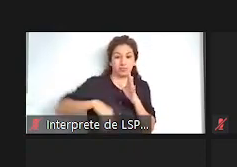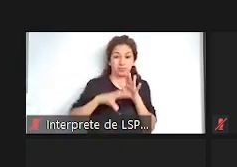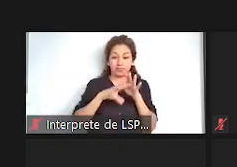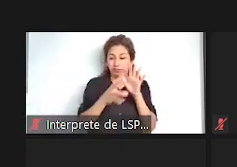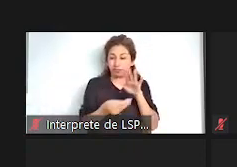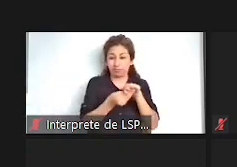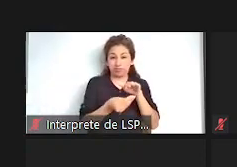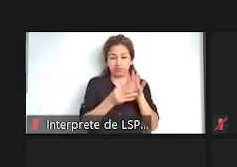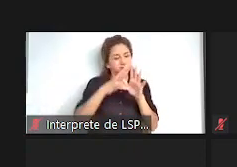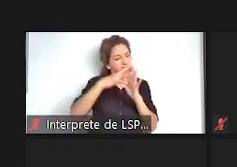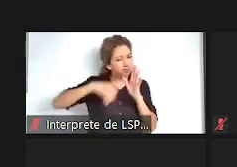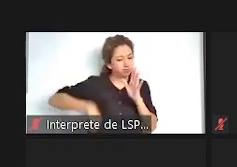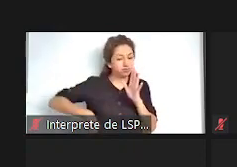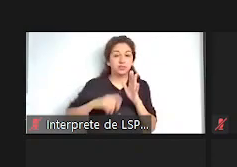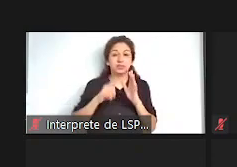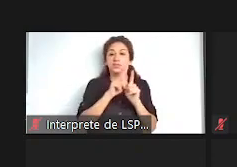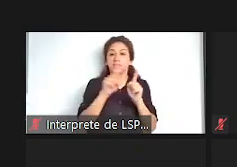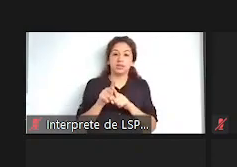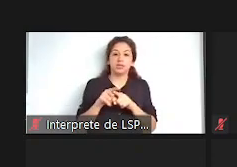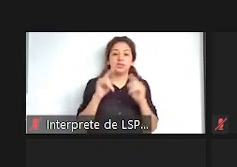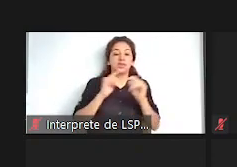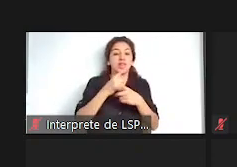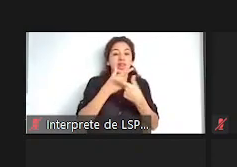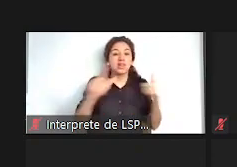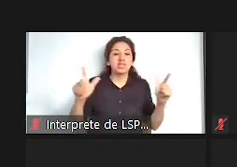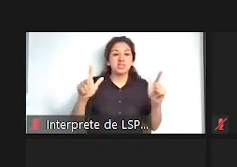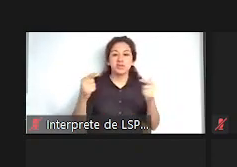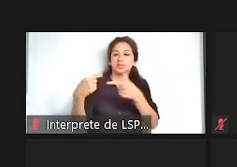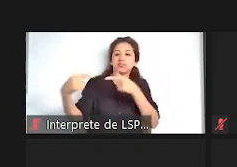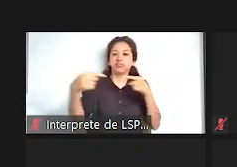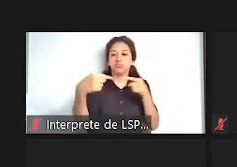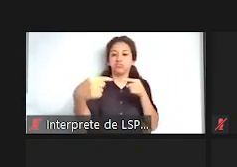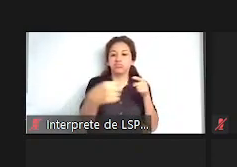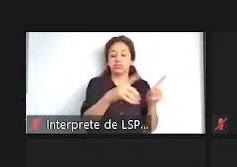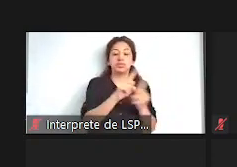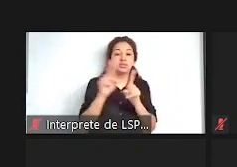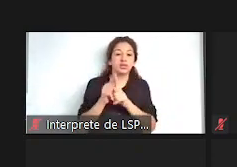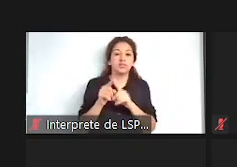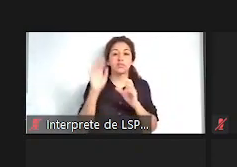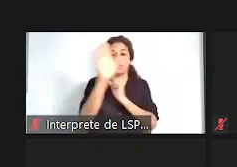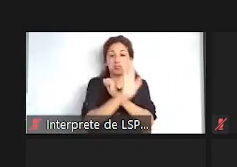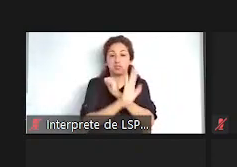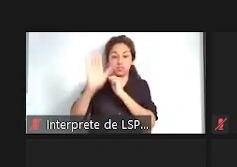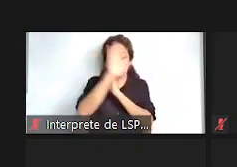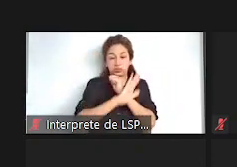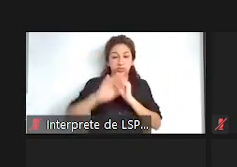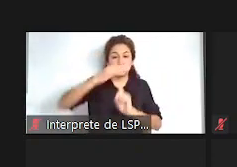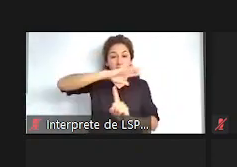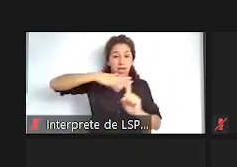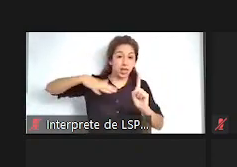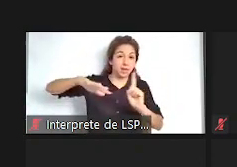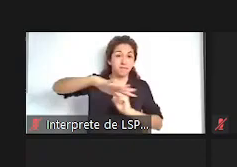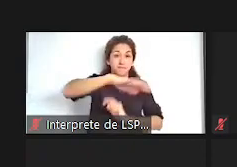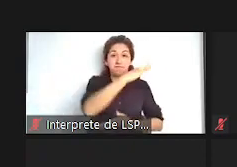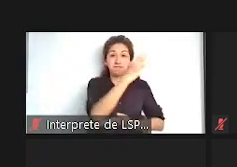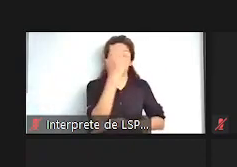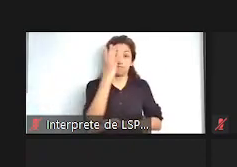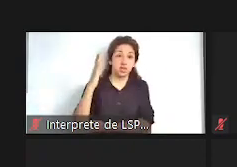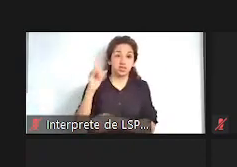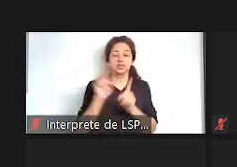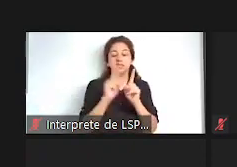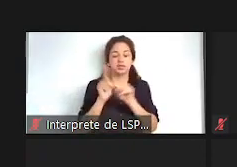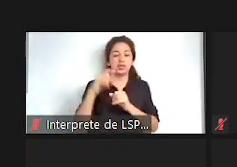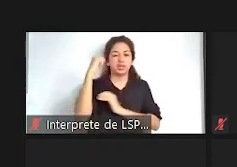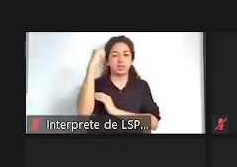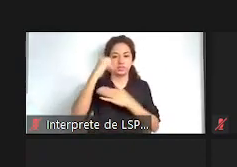managing interest conflicts of interest free competition transparency protection of the environment and